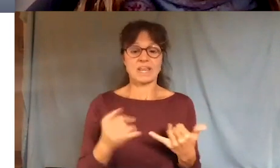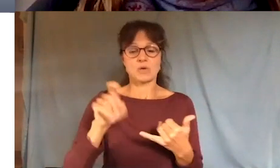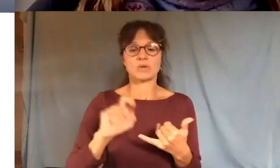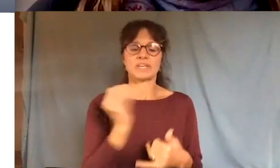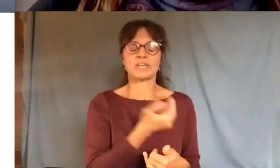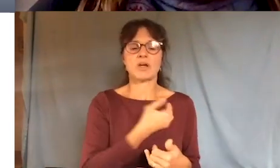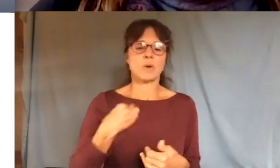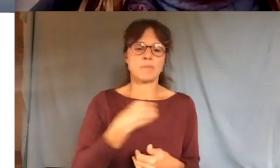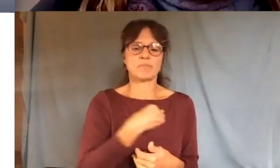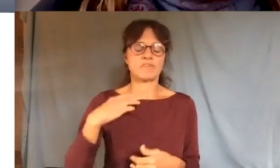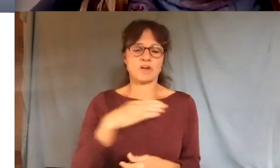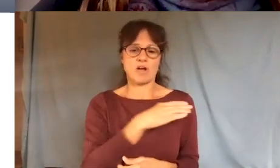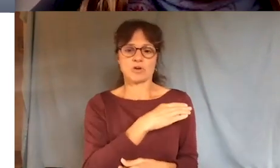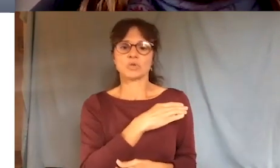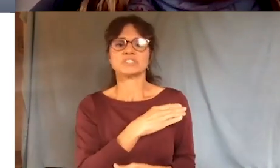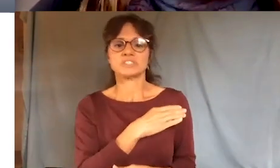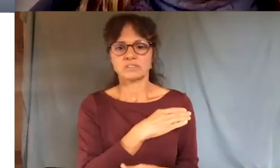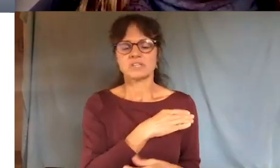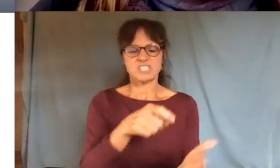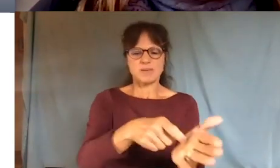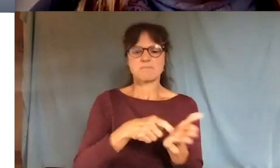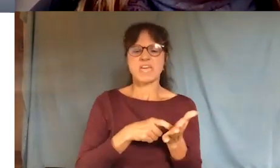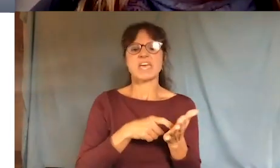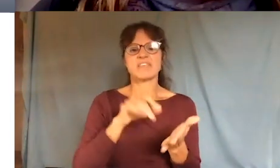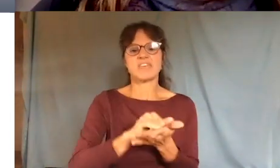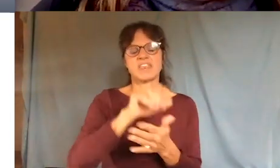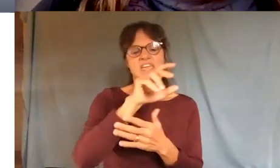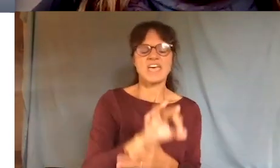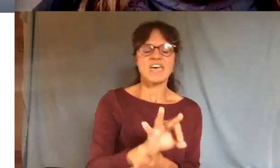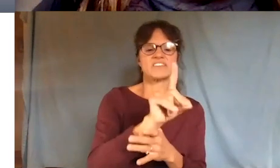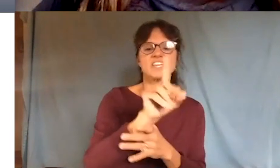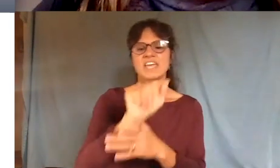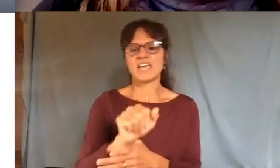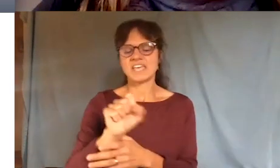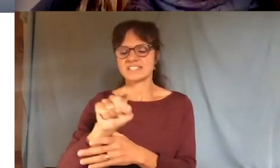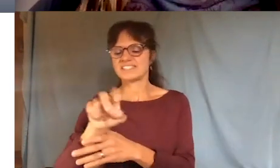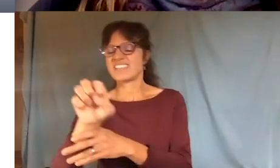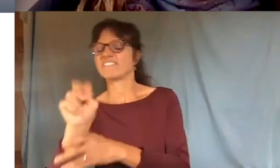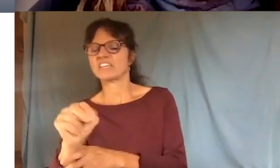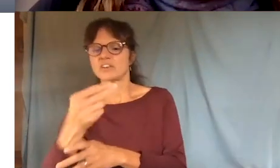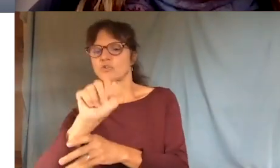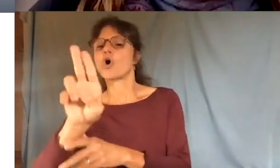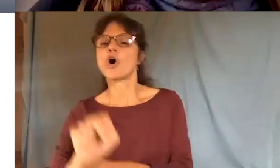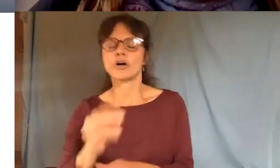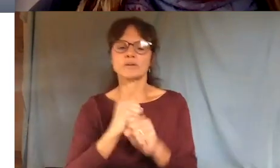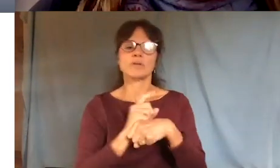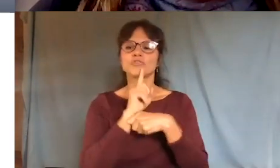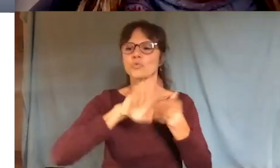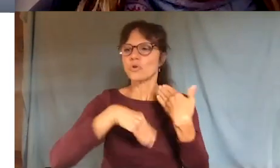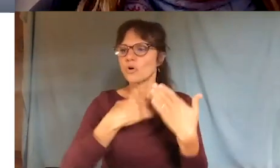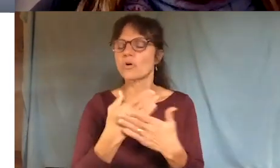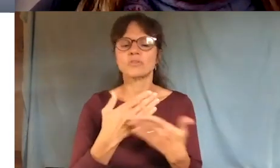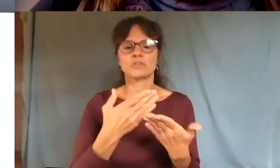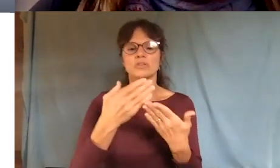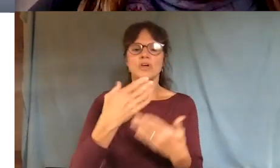our members of Congress to demand that the FDA Commissioner, Stephen Hahn, ensures that any